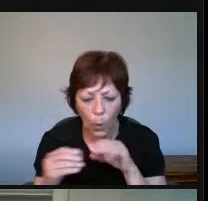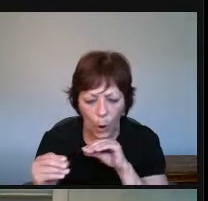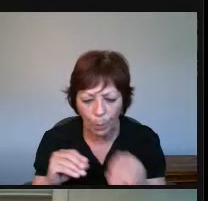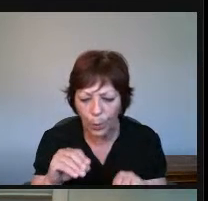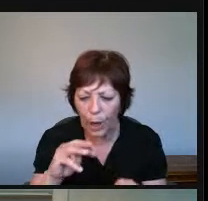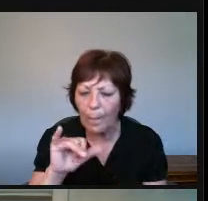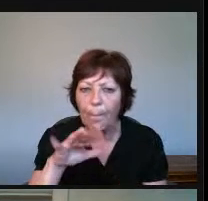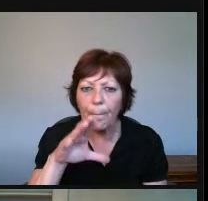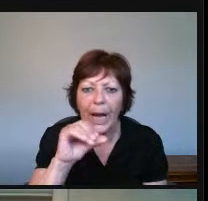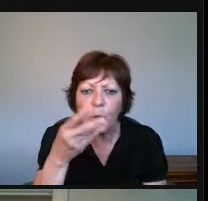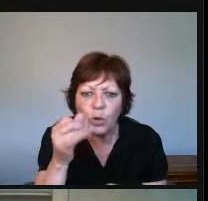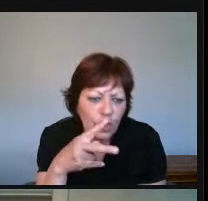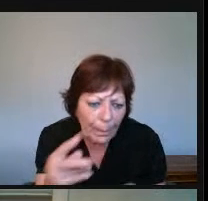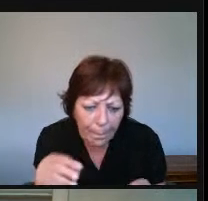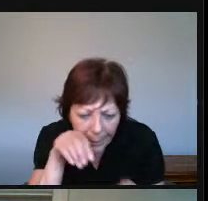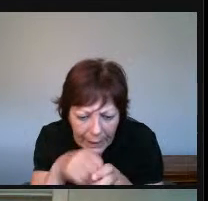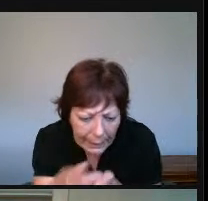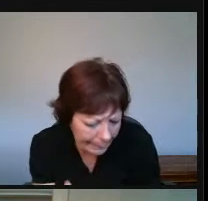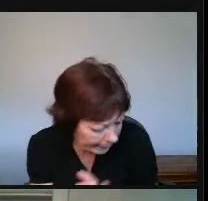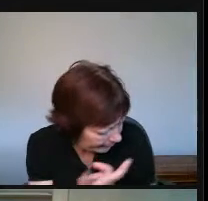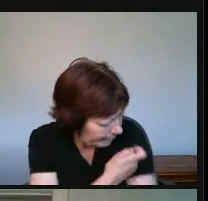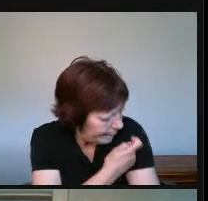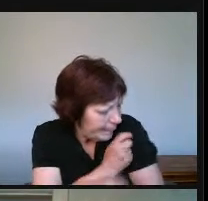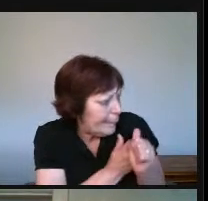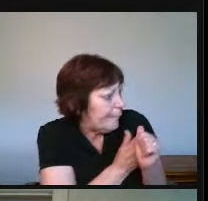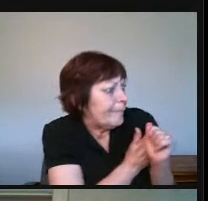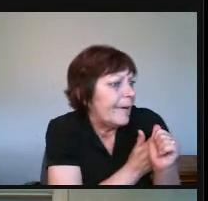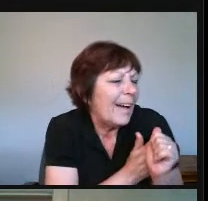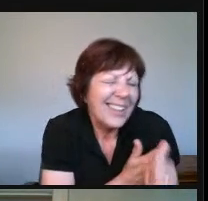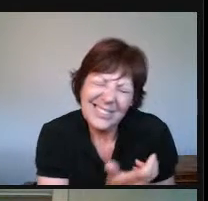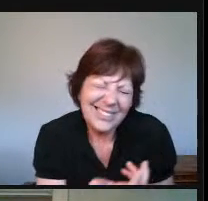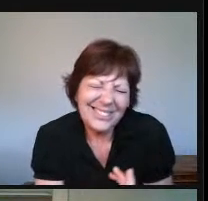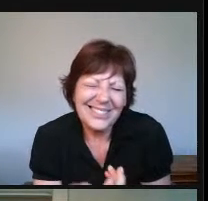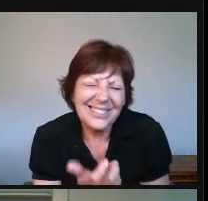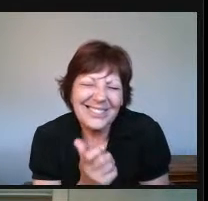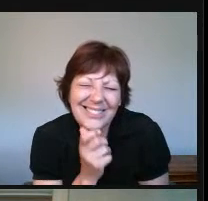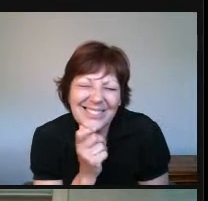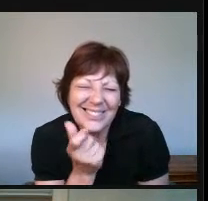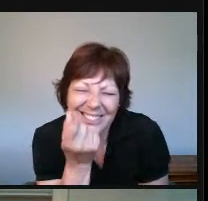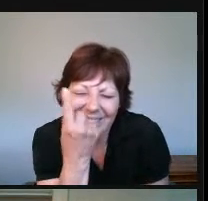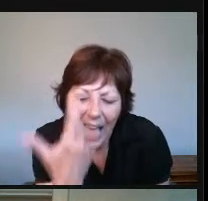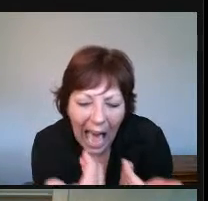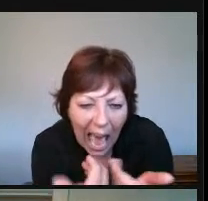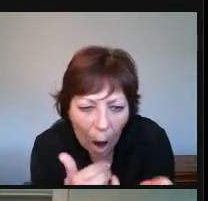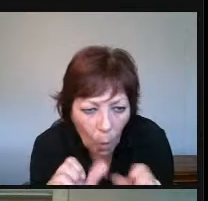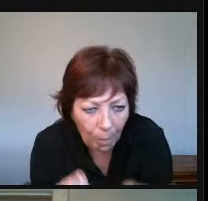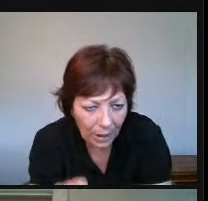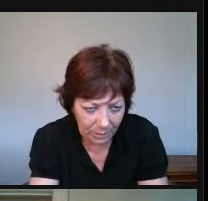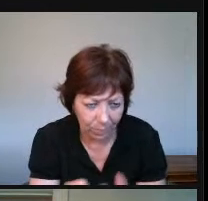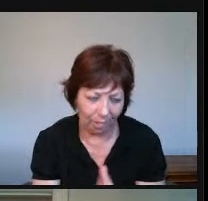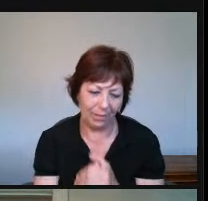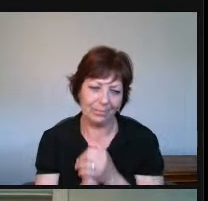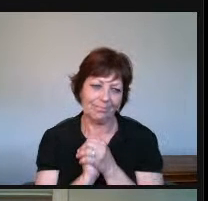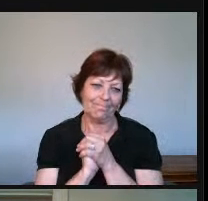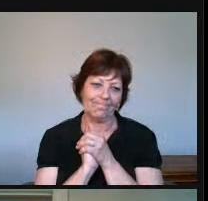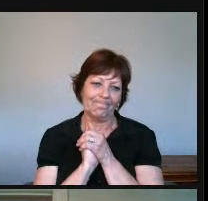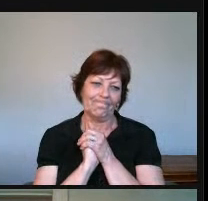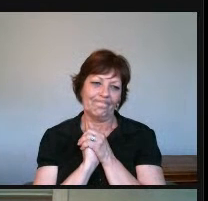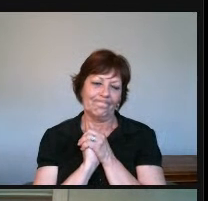that could go into vaccine that could be delivered in that way that you wouldn't see in the solutions.